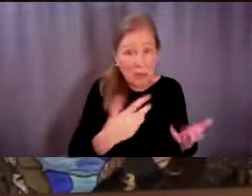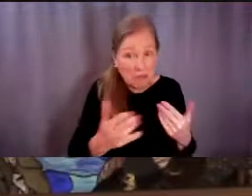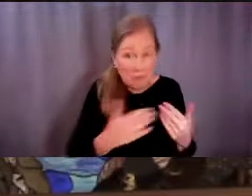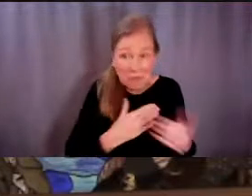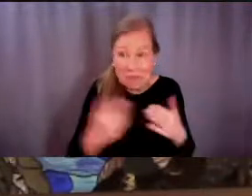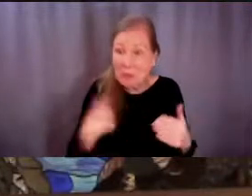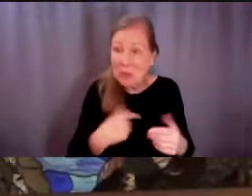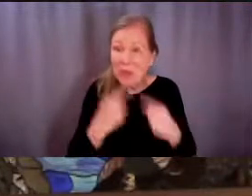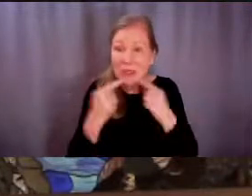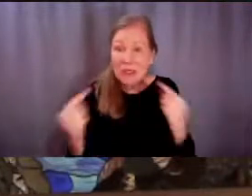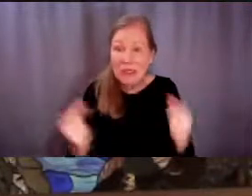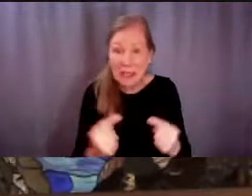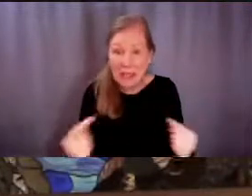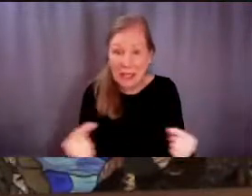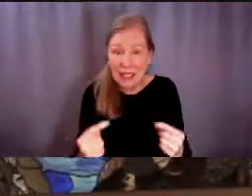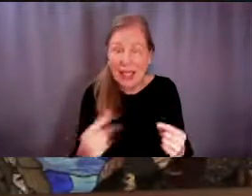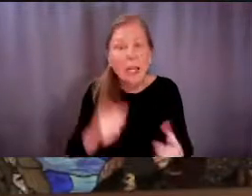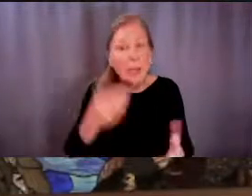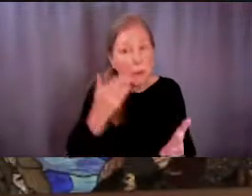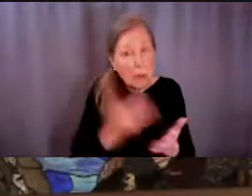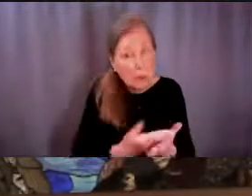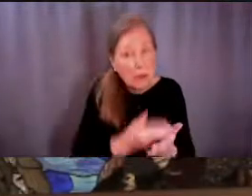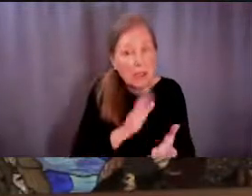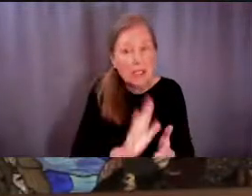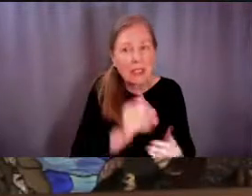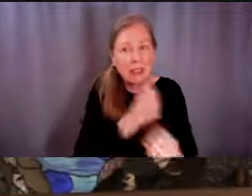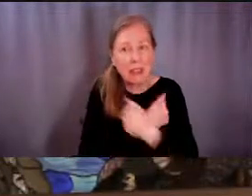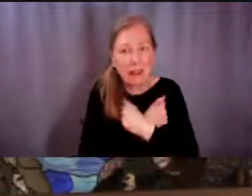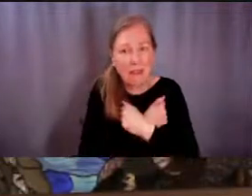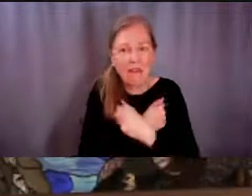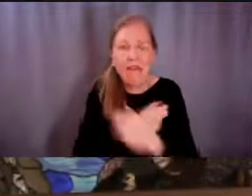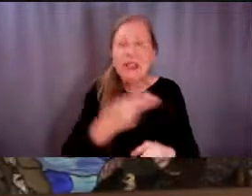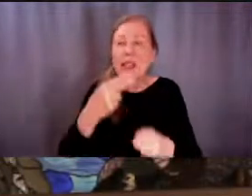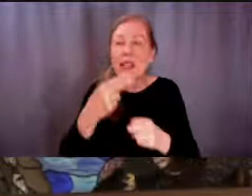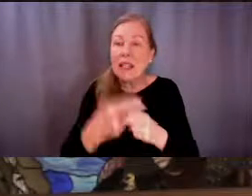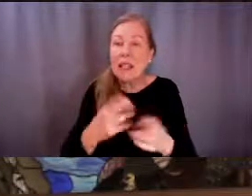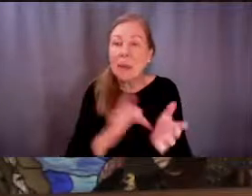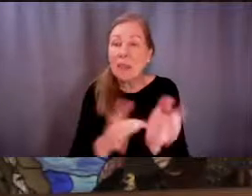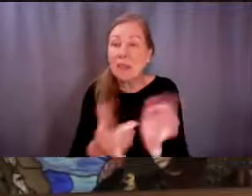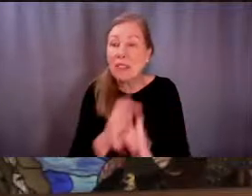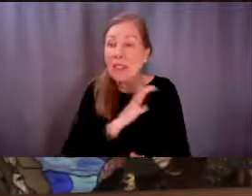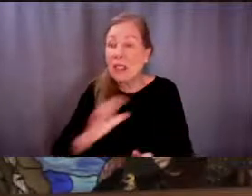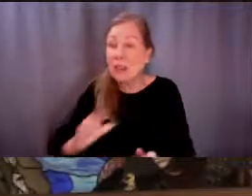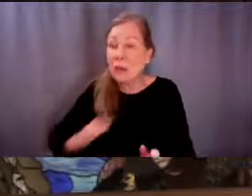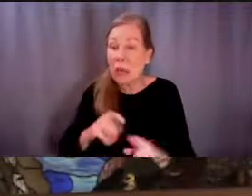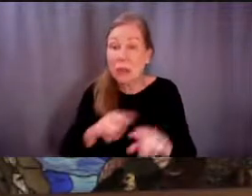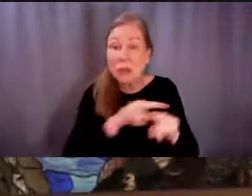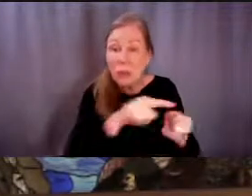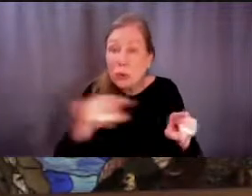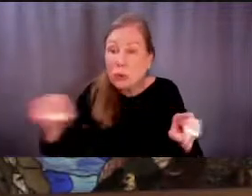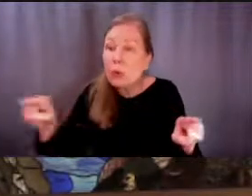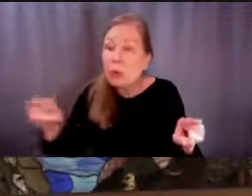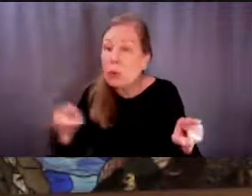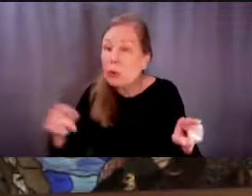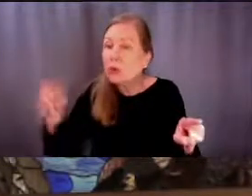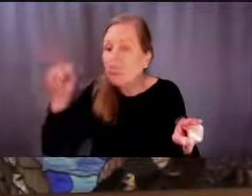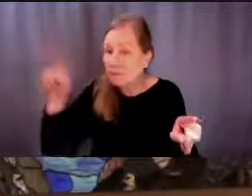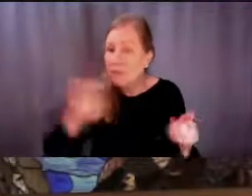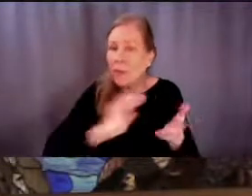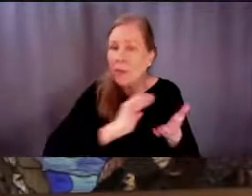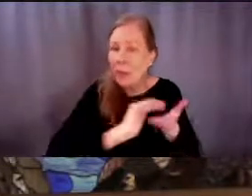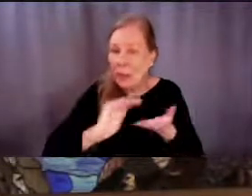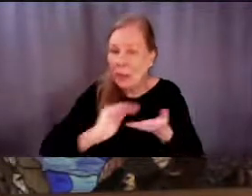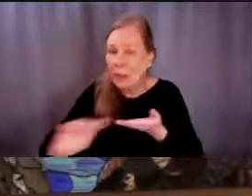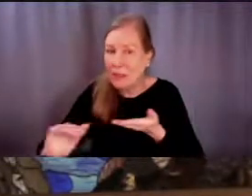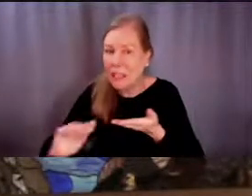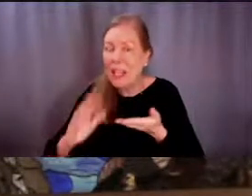us. In the name of Jesus Christ, you are forgiven. Now you all get to say it back to